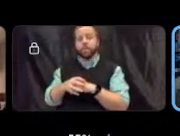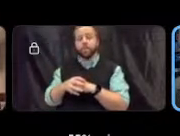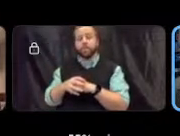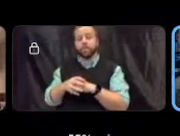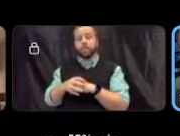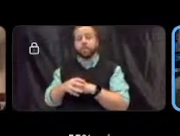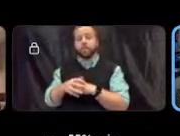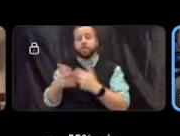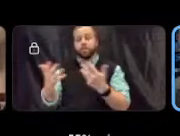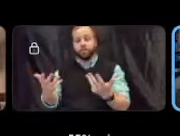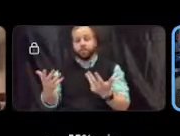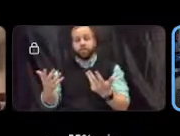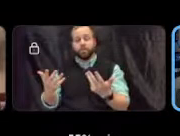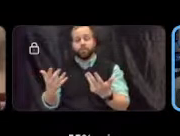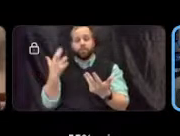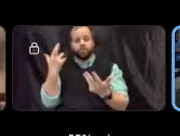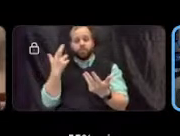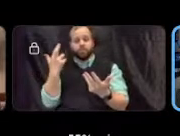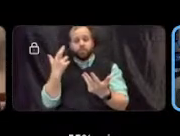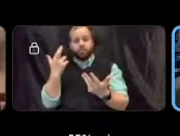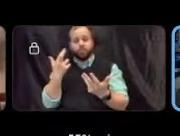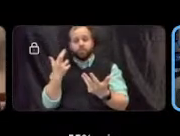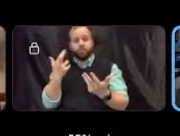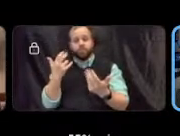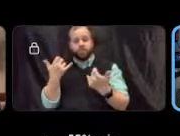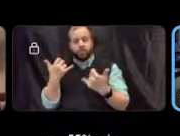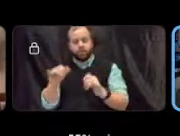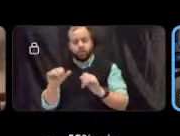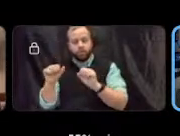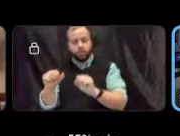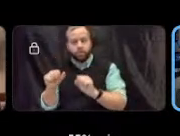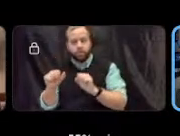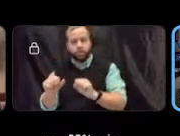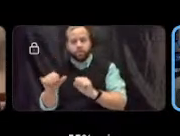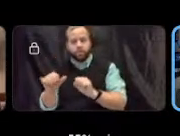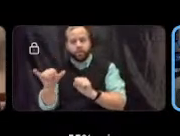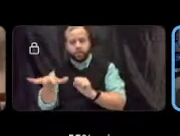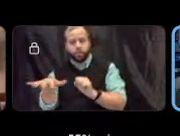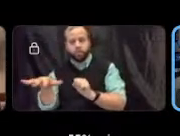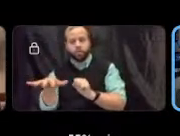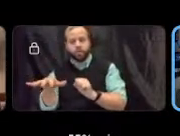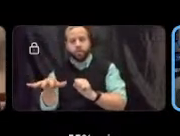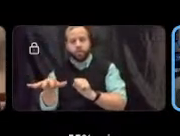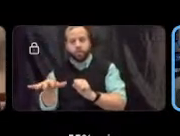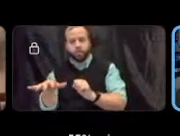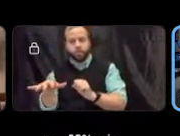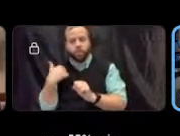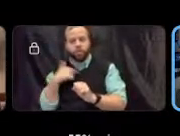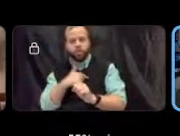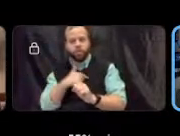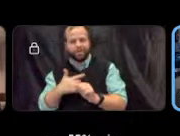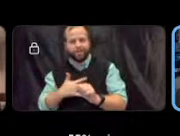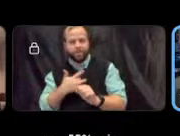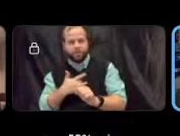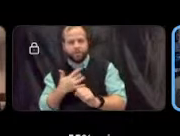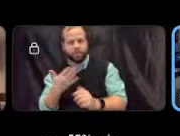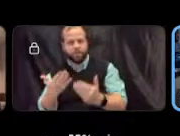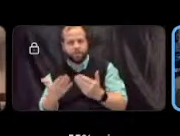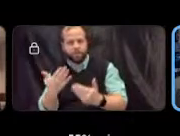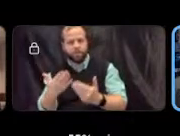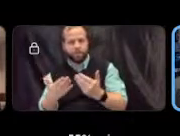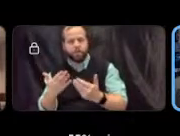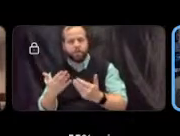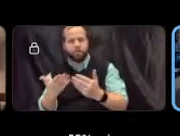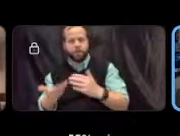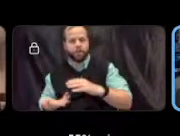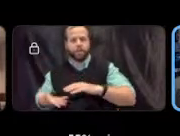be available for residential at low density as well as medium and high, we feel like an increase in